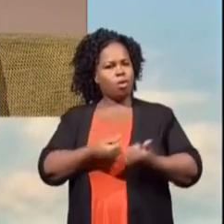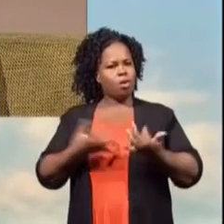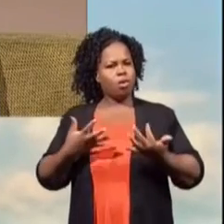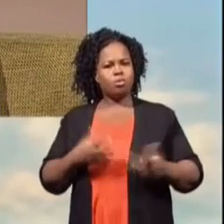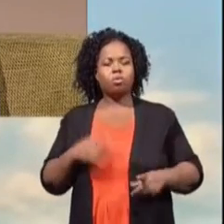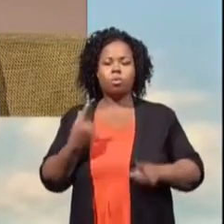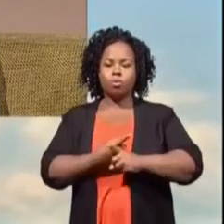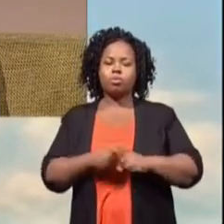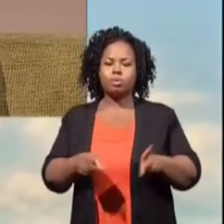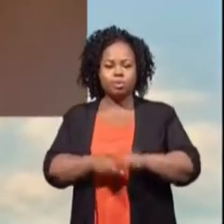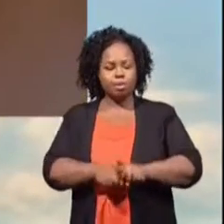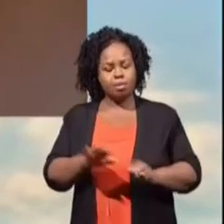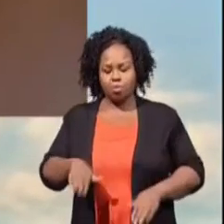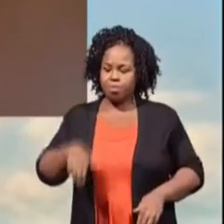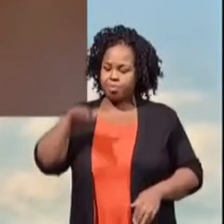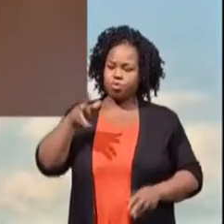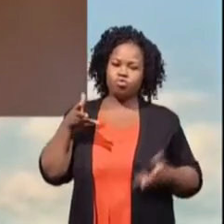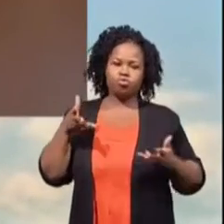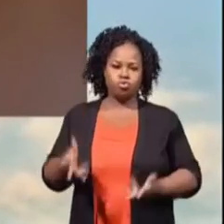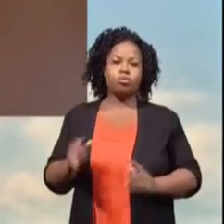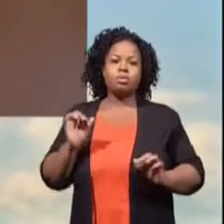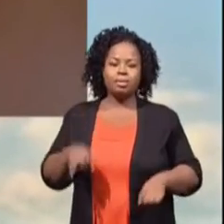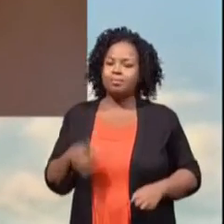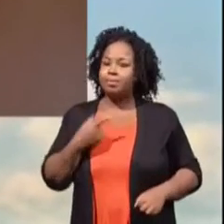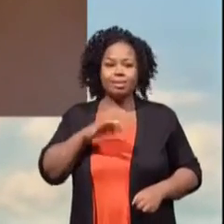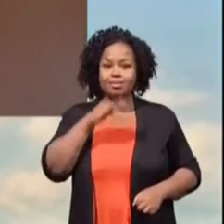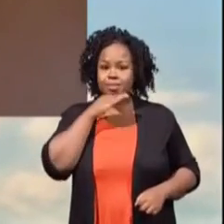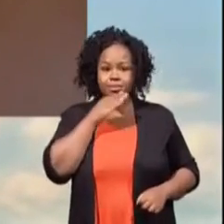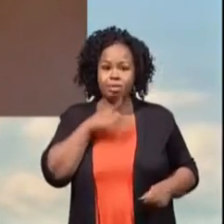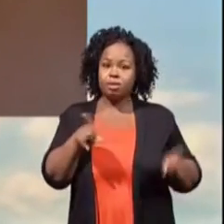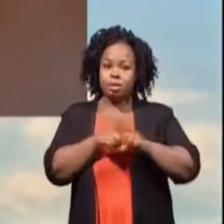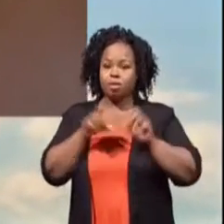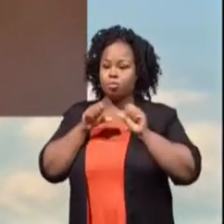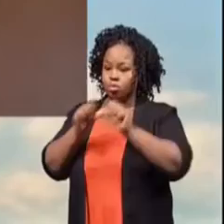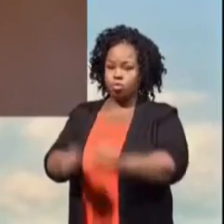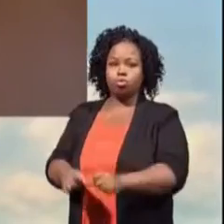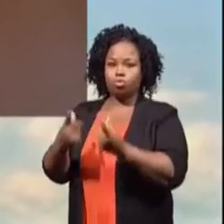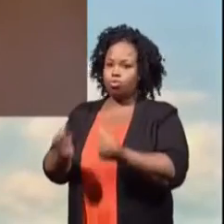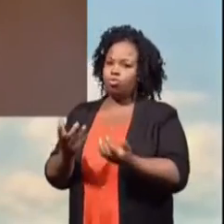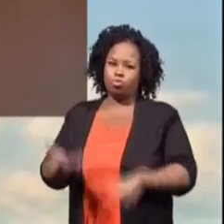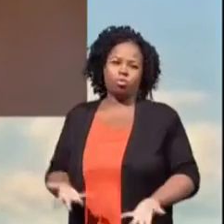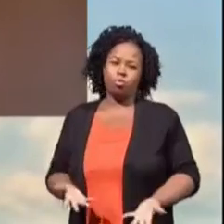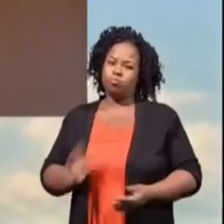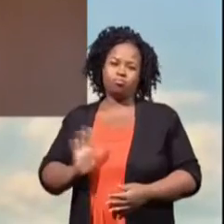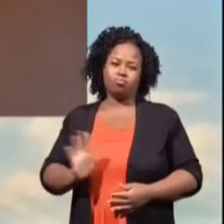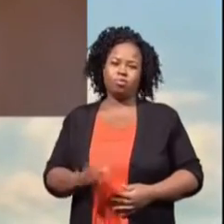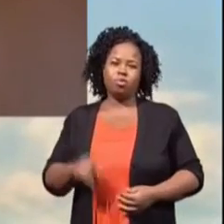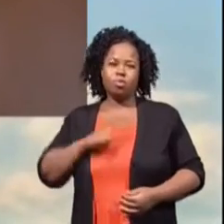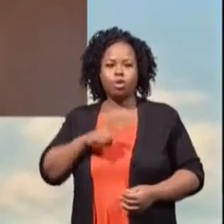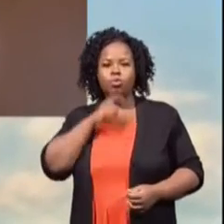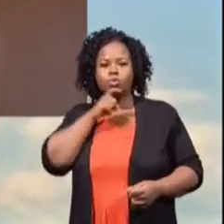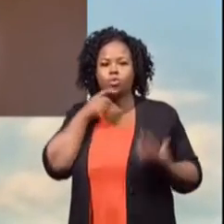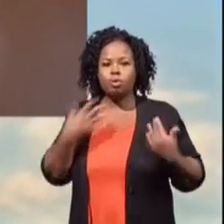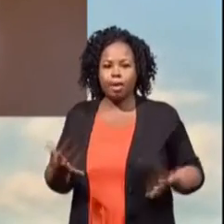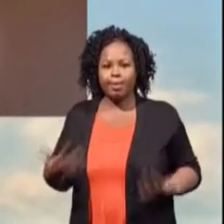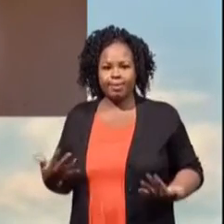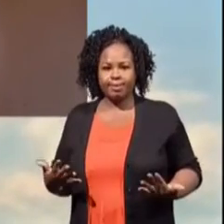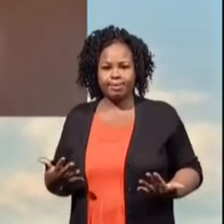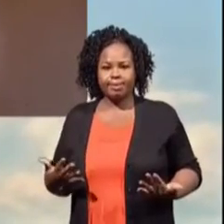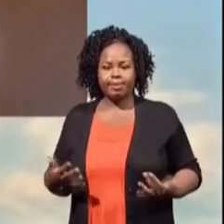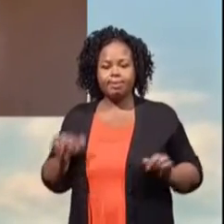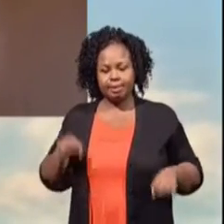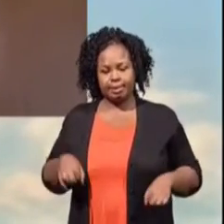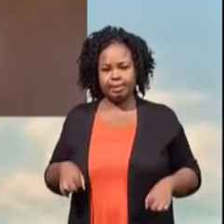le bomme le bontate ke ka mogoreentswe maro ha o bolele hore dithotsa rona ke tswa tsa re service ang kolomaka so re service